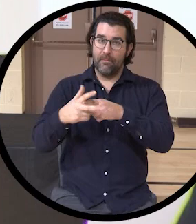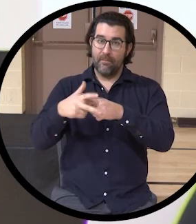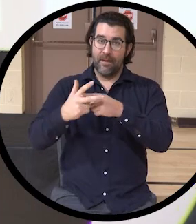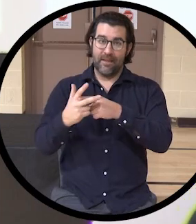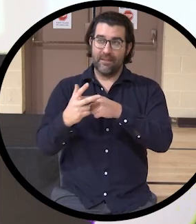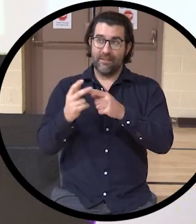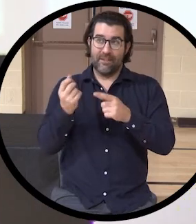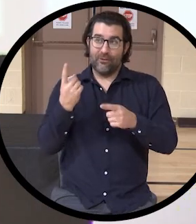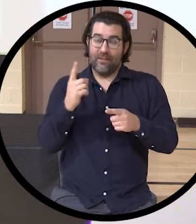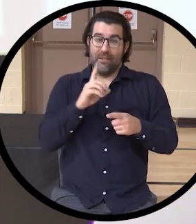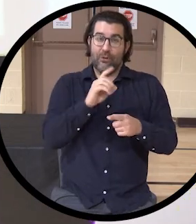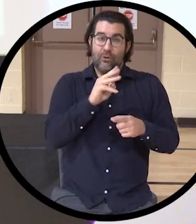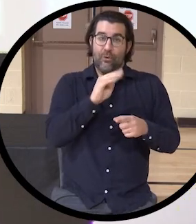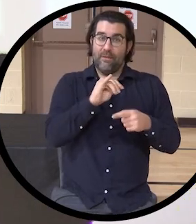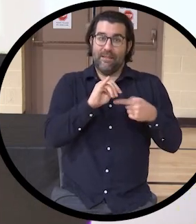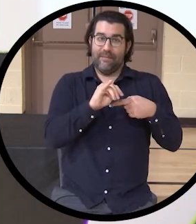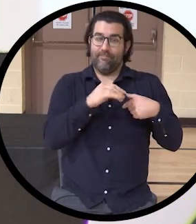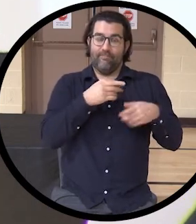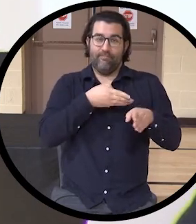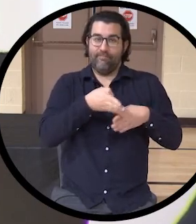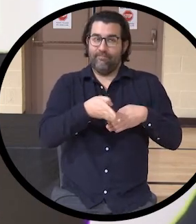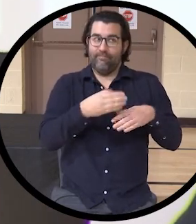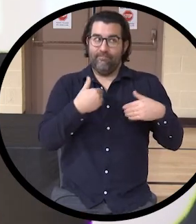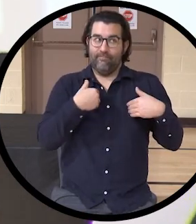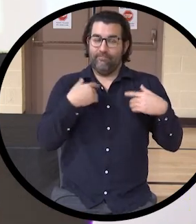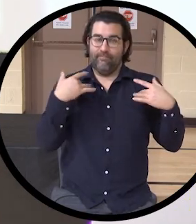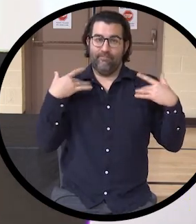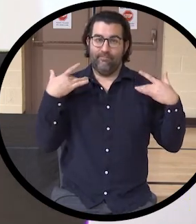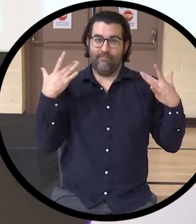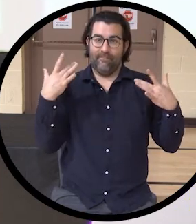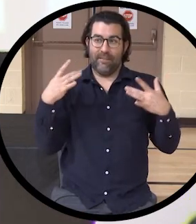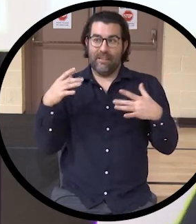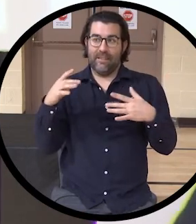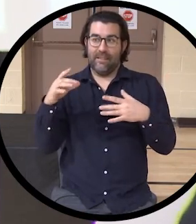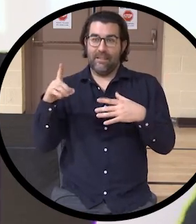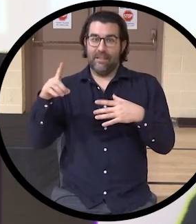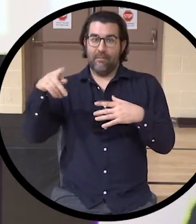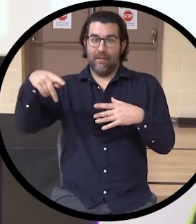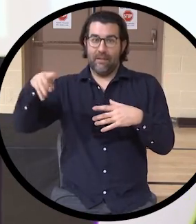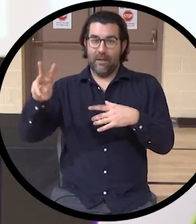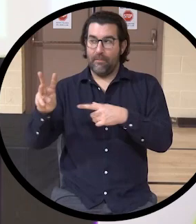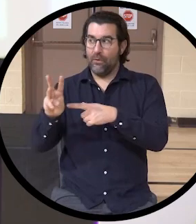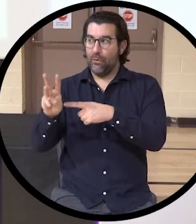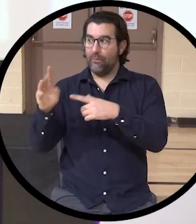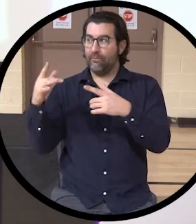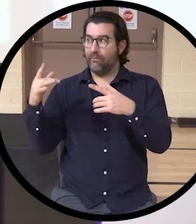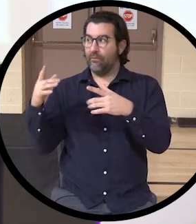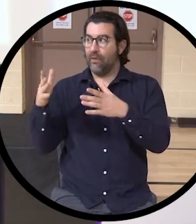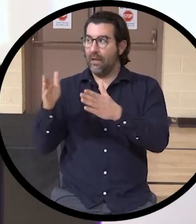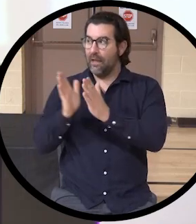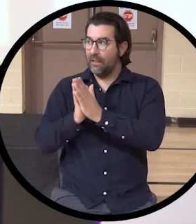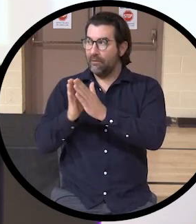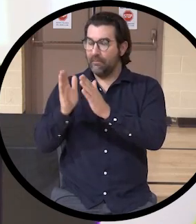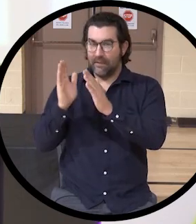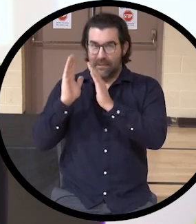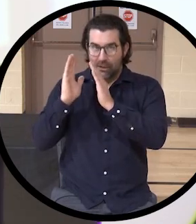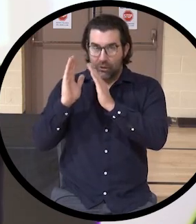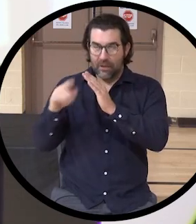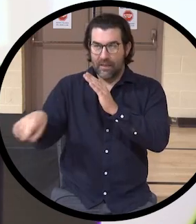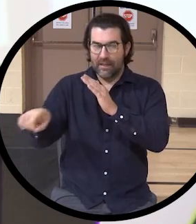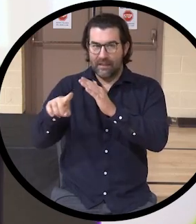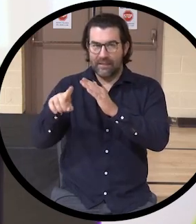not within DOMI's realm. It's within DPW's realm. We do our best to compel them to pay special attention to these kinds